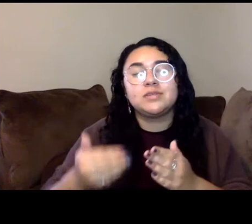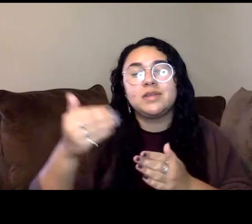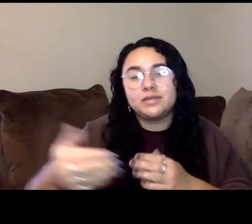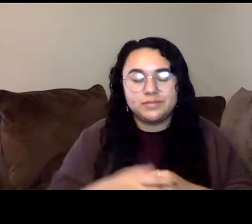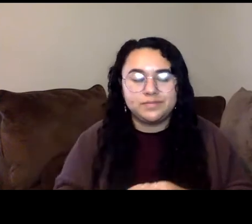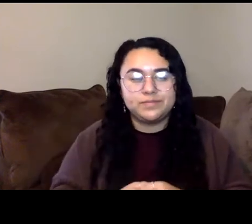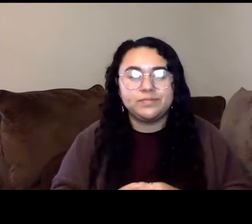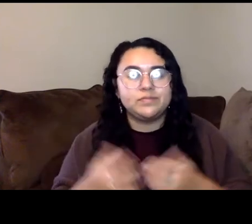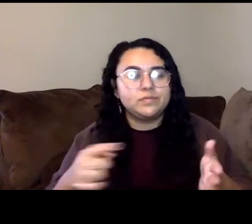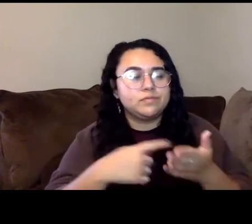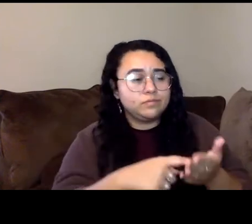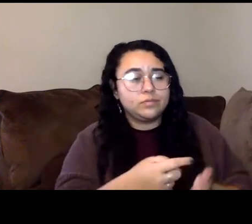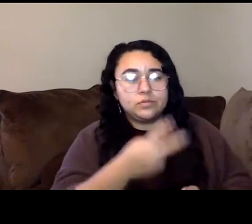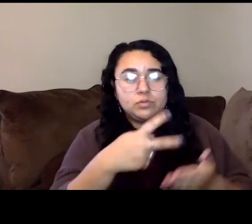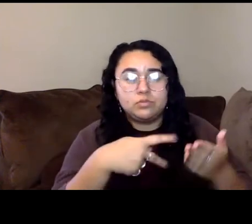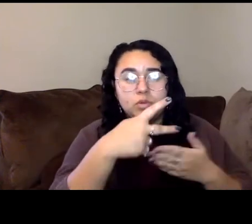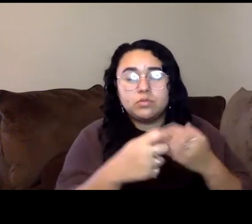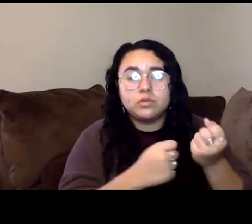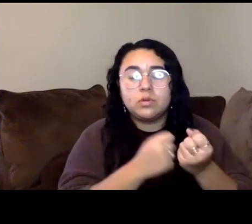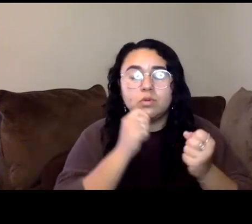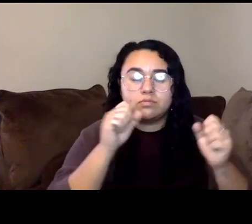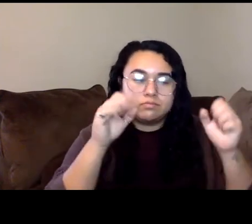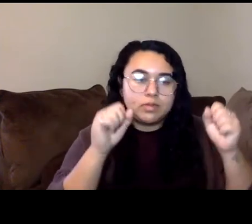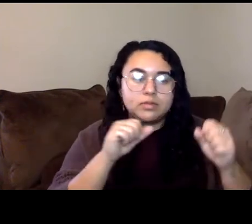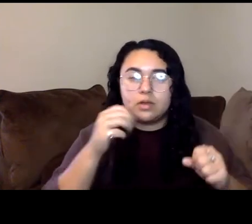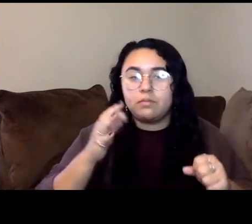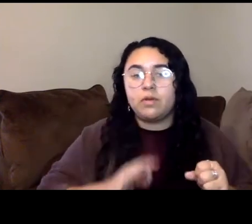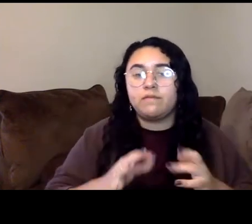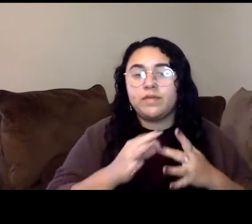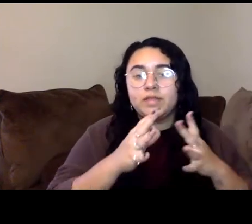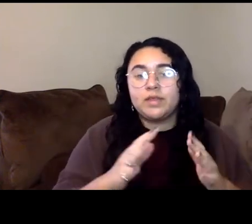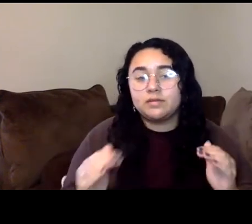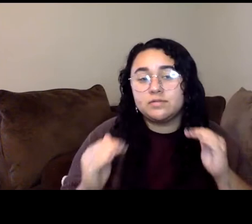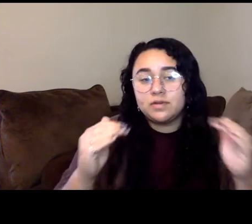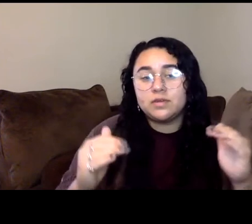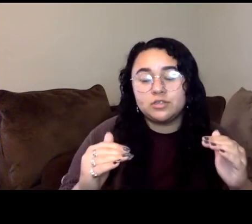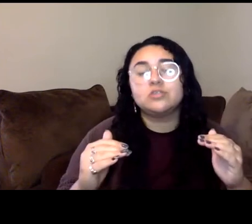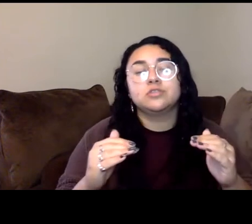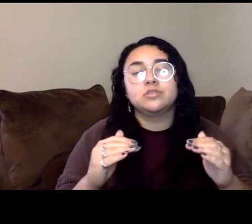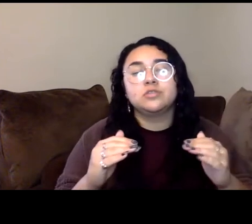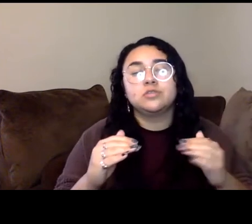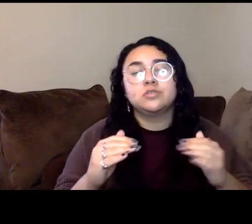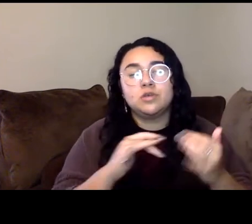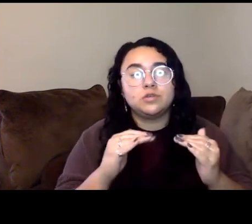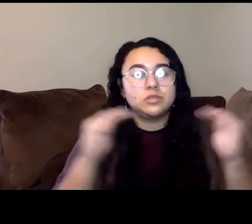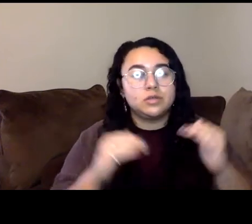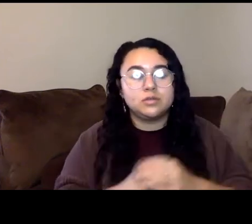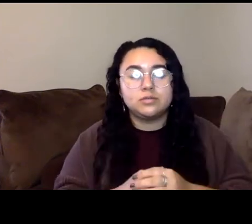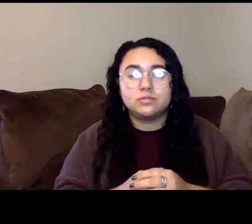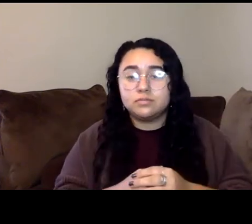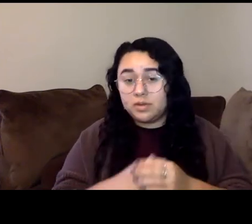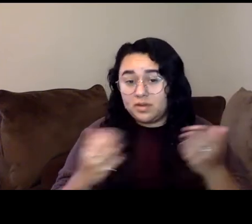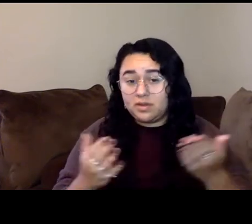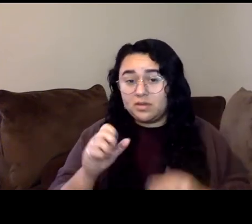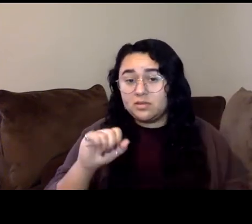programs that support incredible nonprofit leaders advancing social justice. We also have opportunities in SJP for anyone who's interested